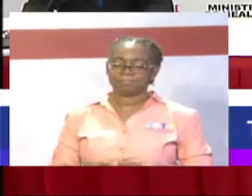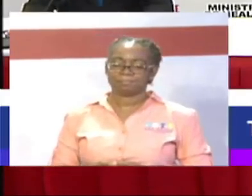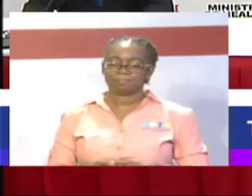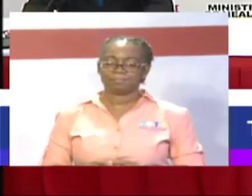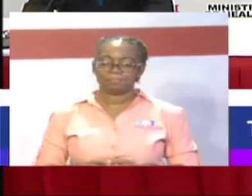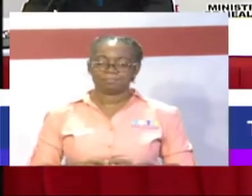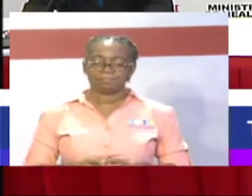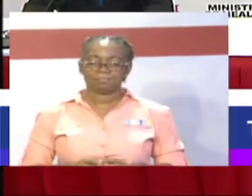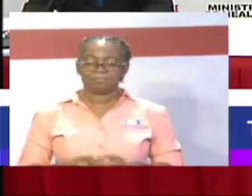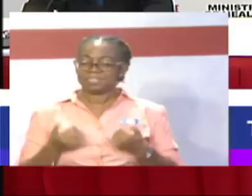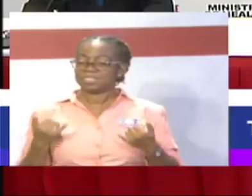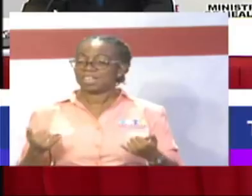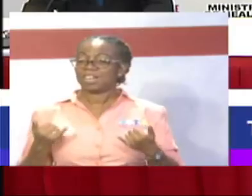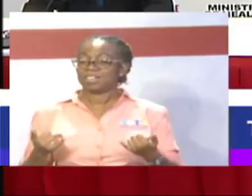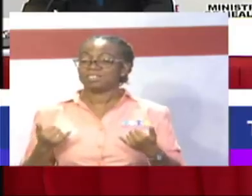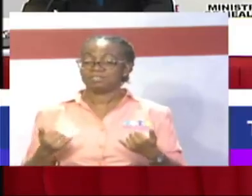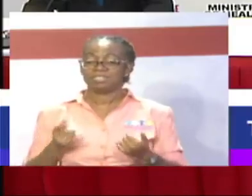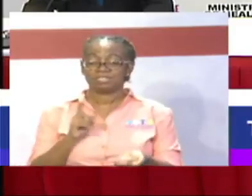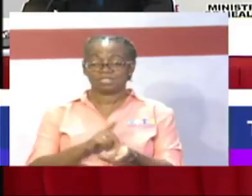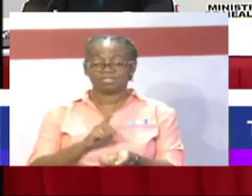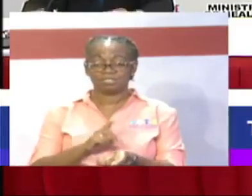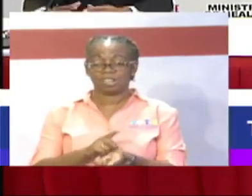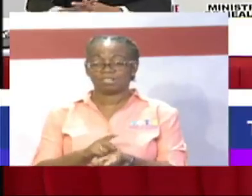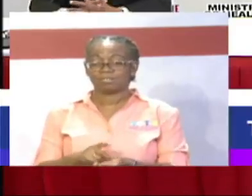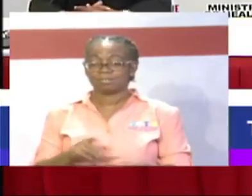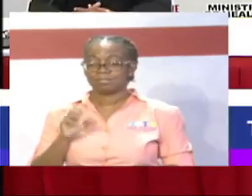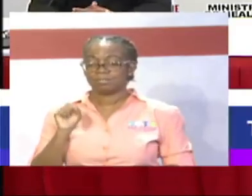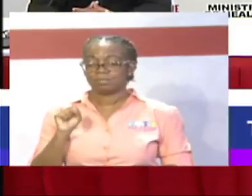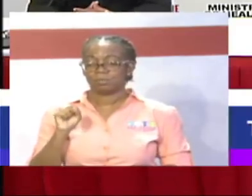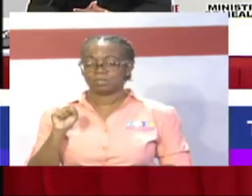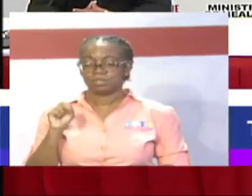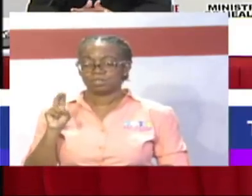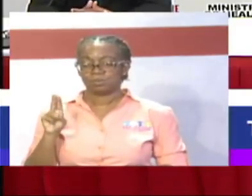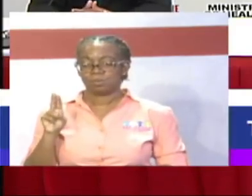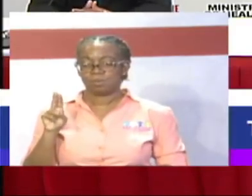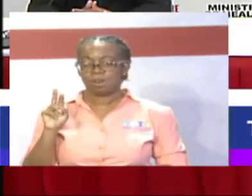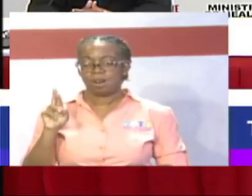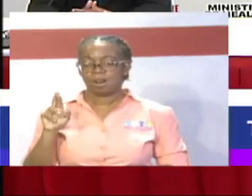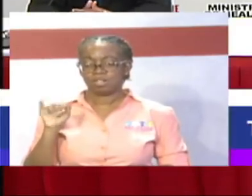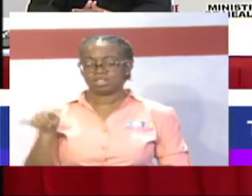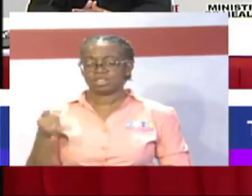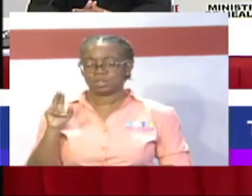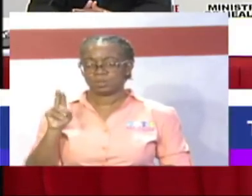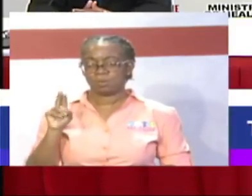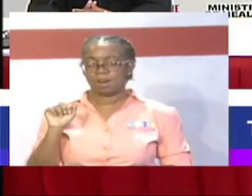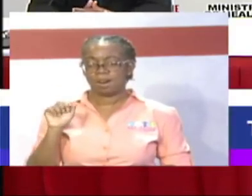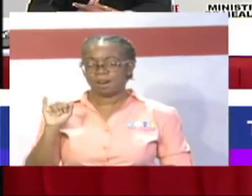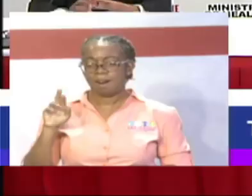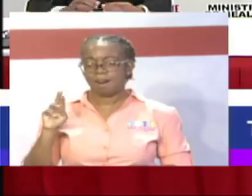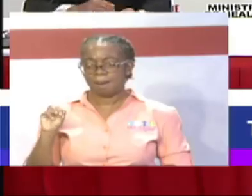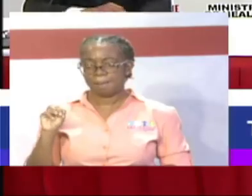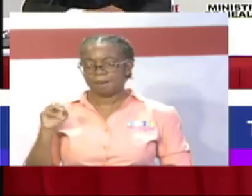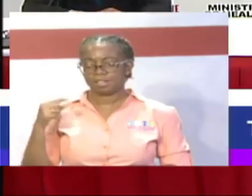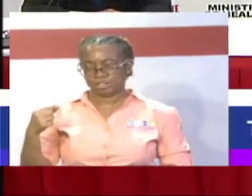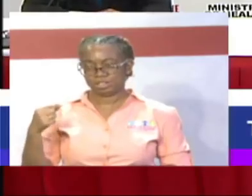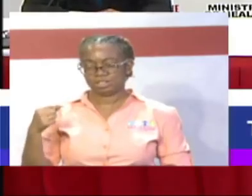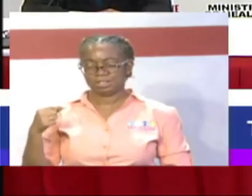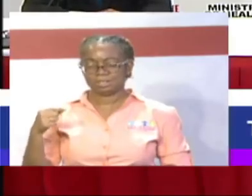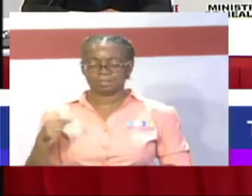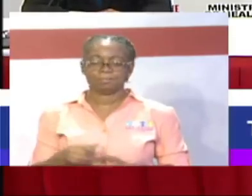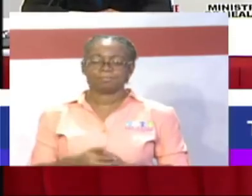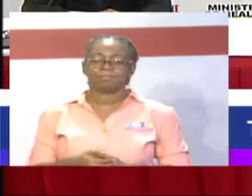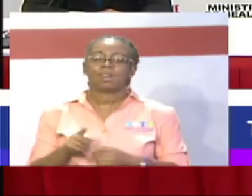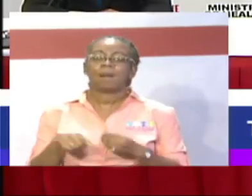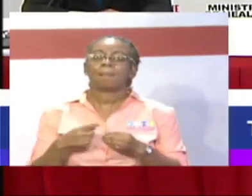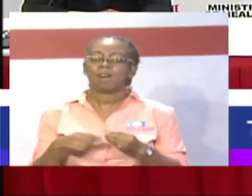welcome back Dr. Surjit Singh to the media conference. He is here to update us on the uptake of both COVID-19 and the flu vaccines